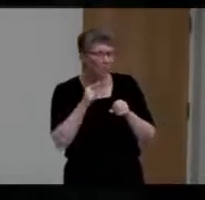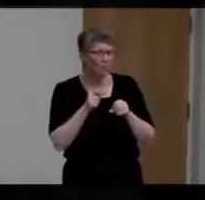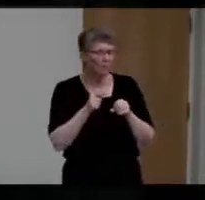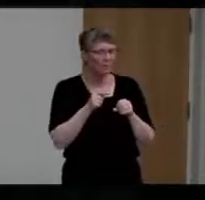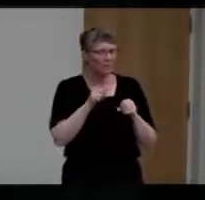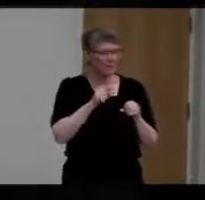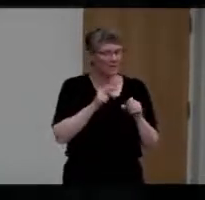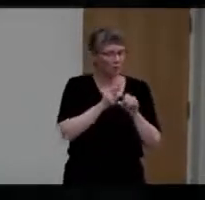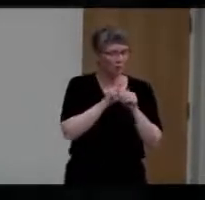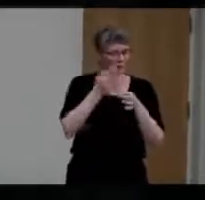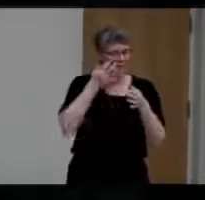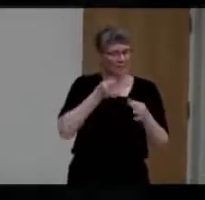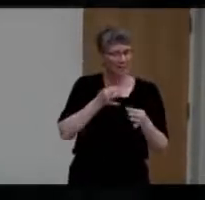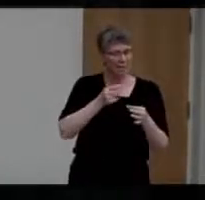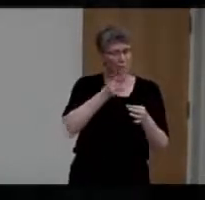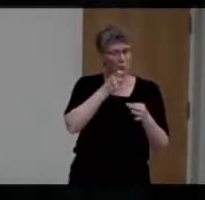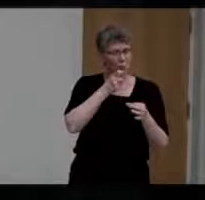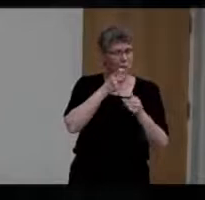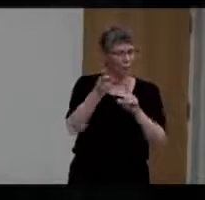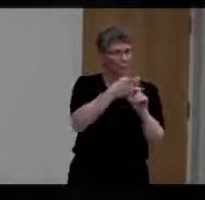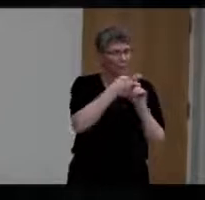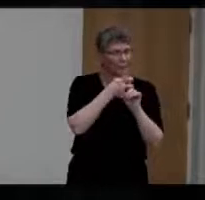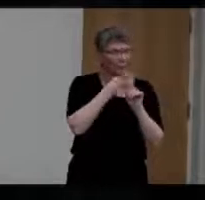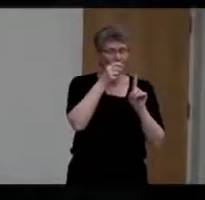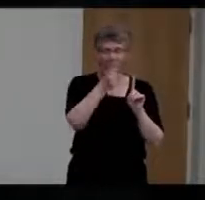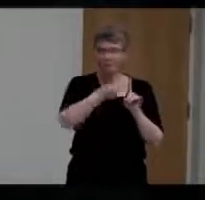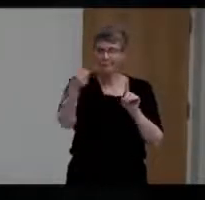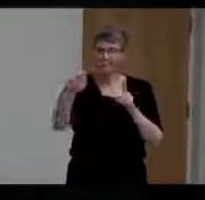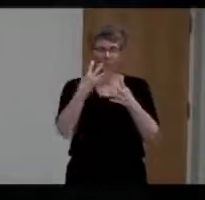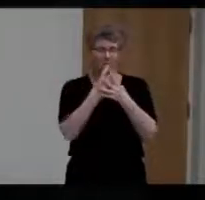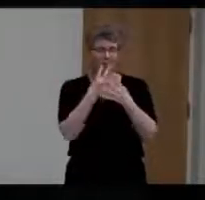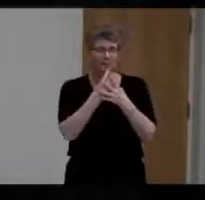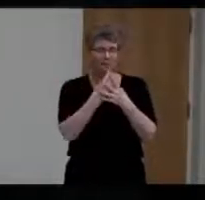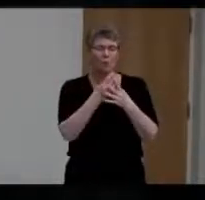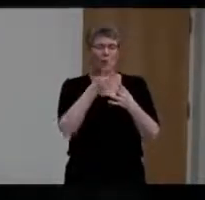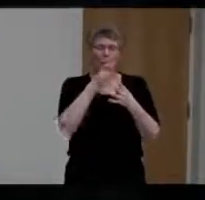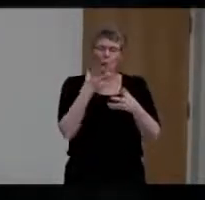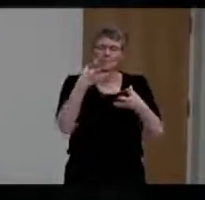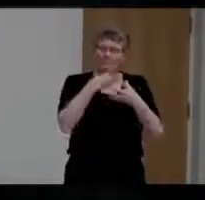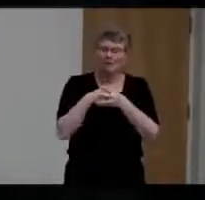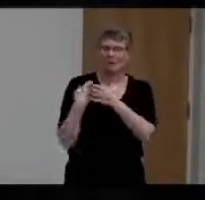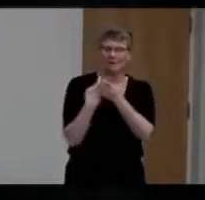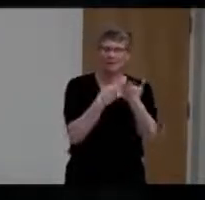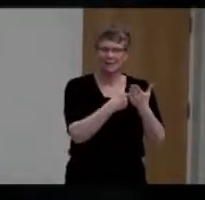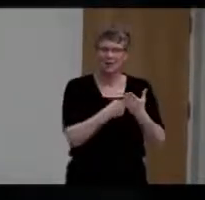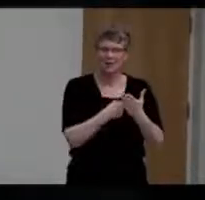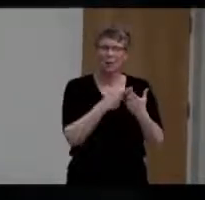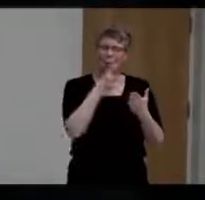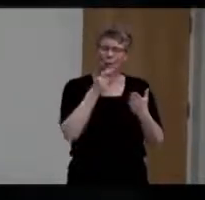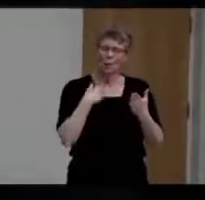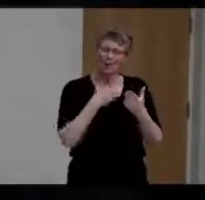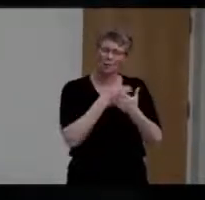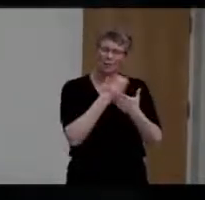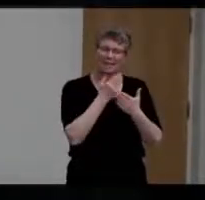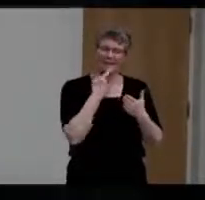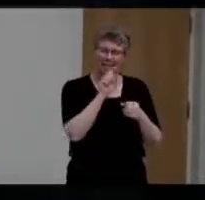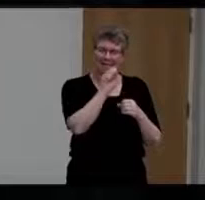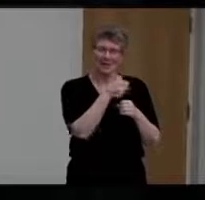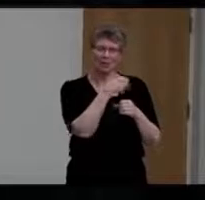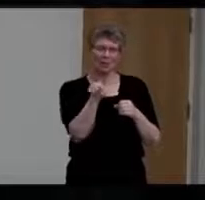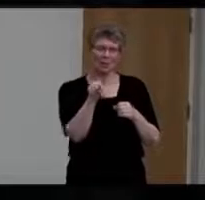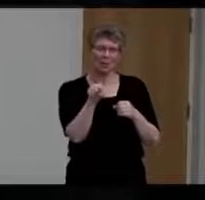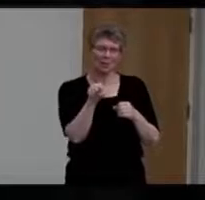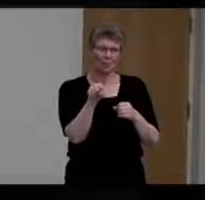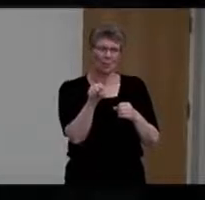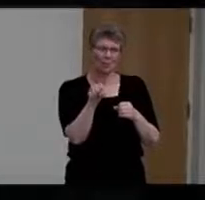jail? And who gets to have those conversations, not only who's part of the data and who gets to say yes and no if they're lucky enough to have a smartphone.